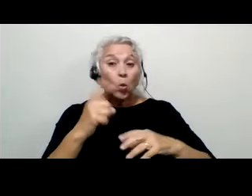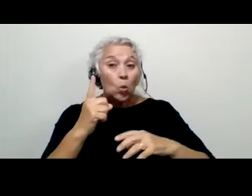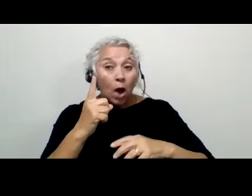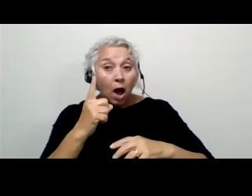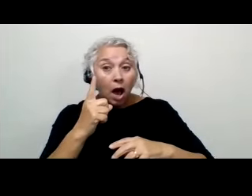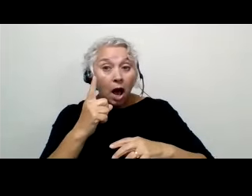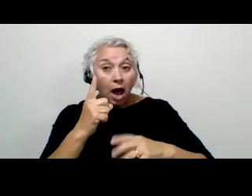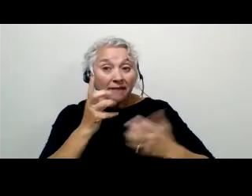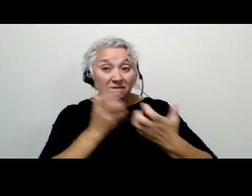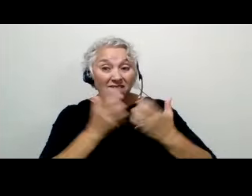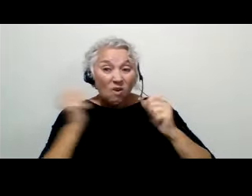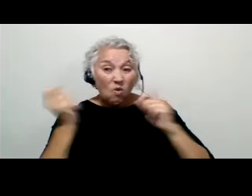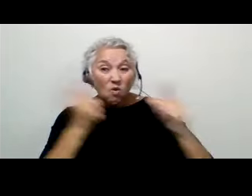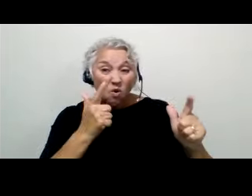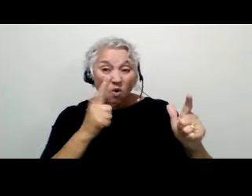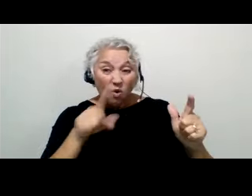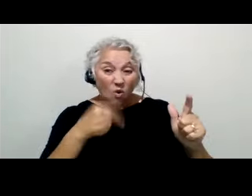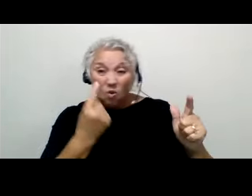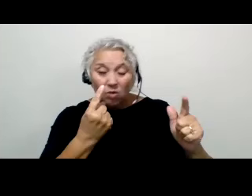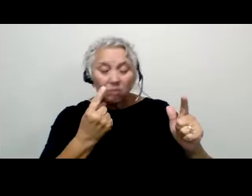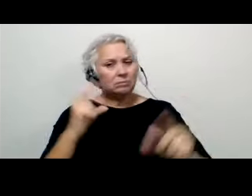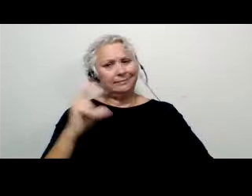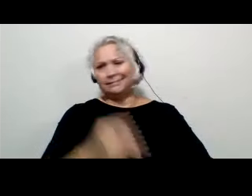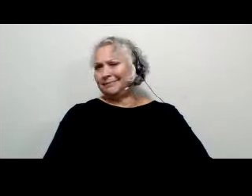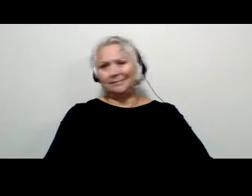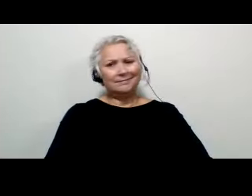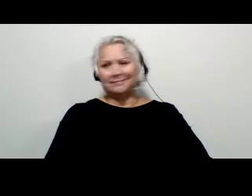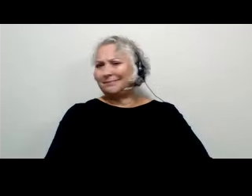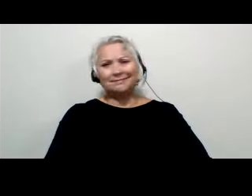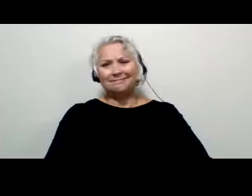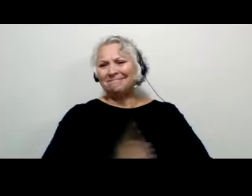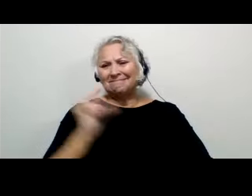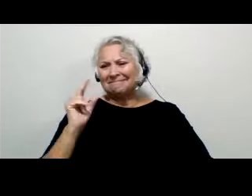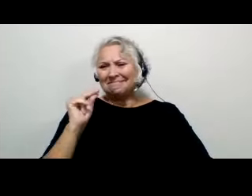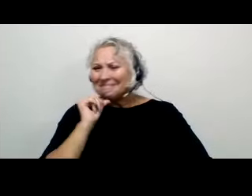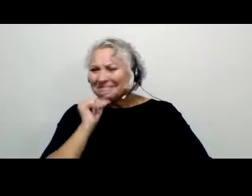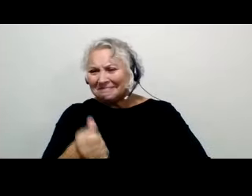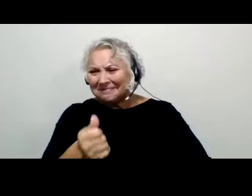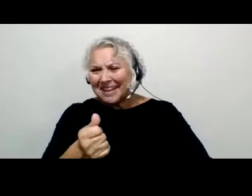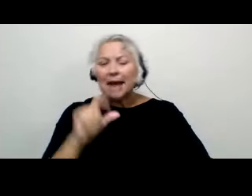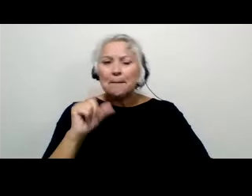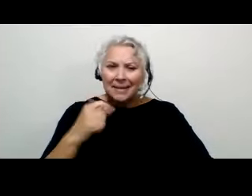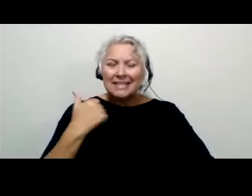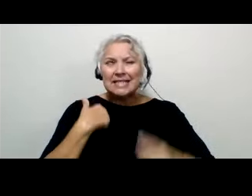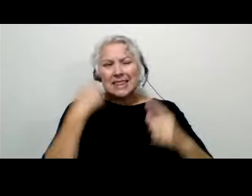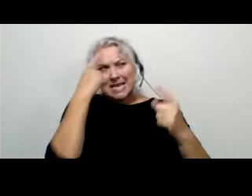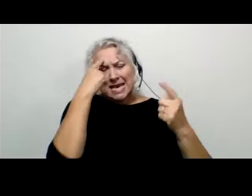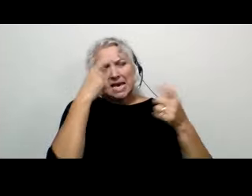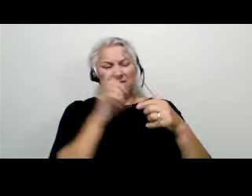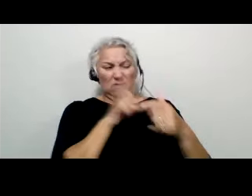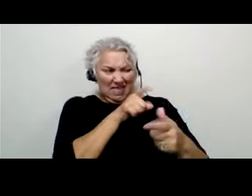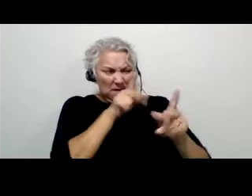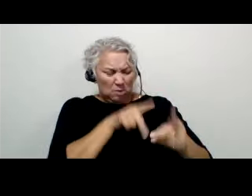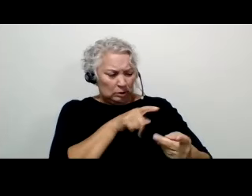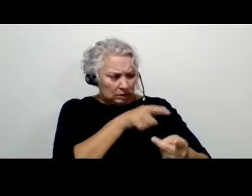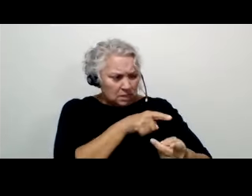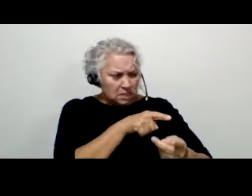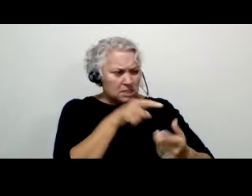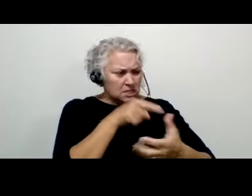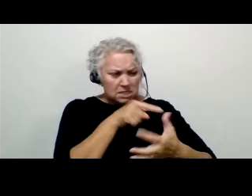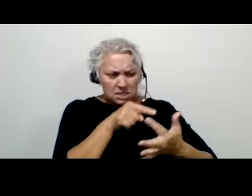be the only way to provide services. We have to think outside the box and be willing to do